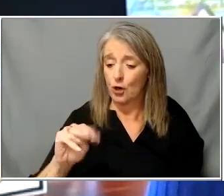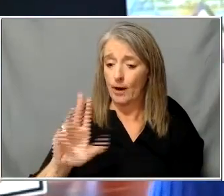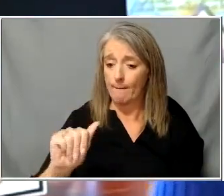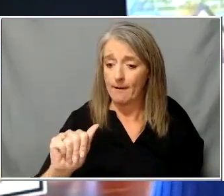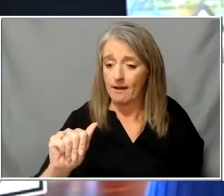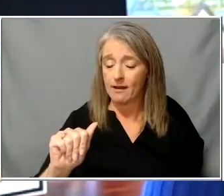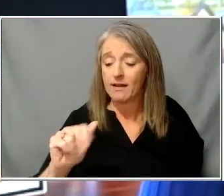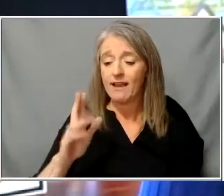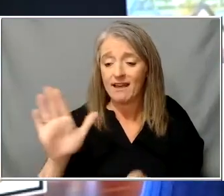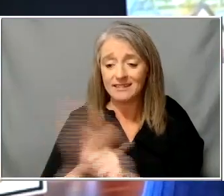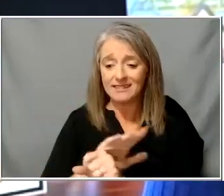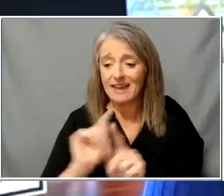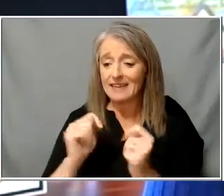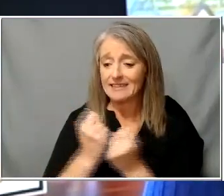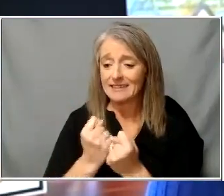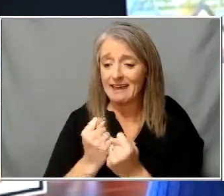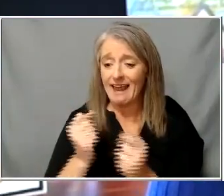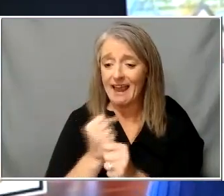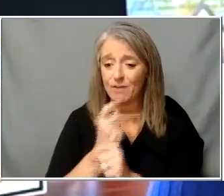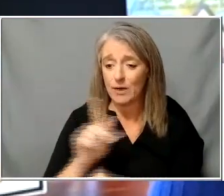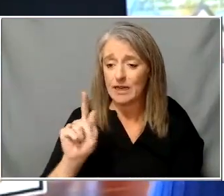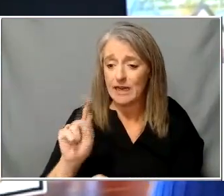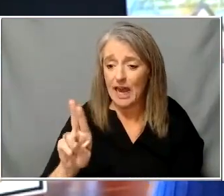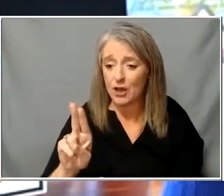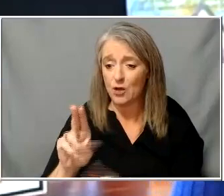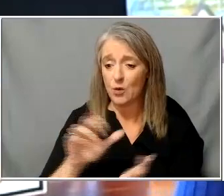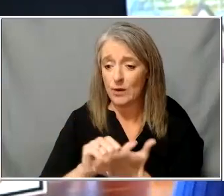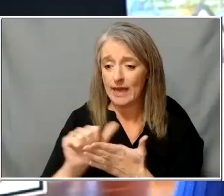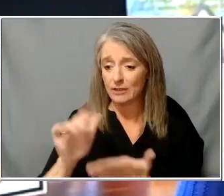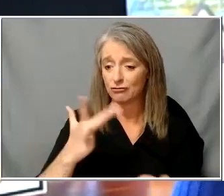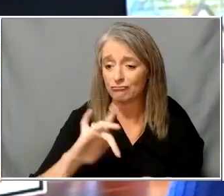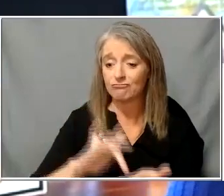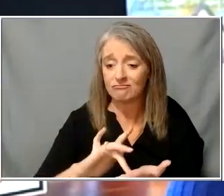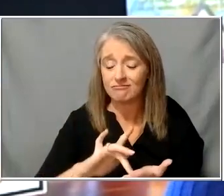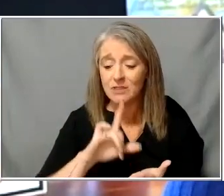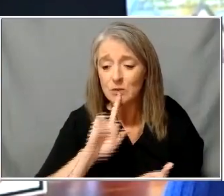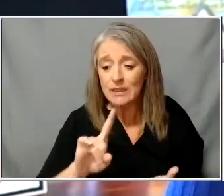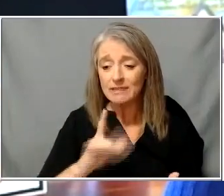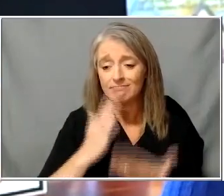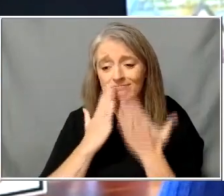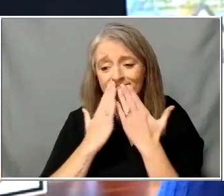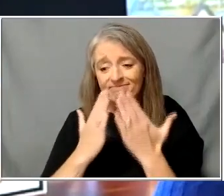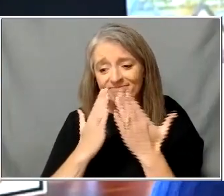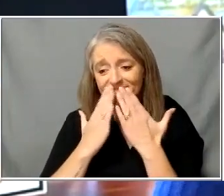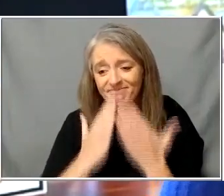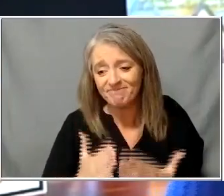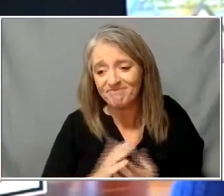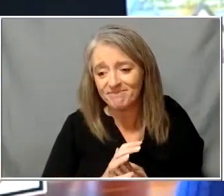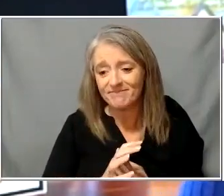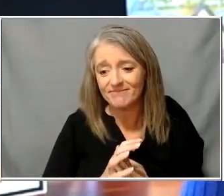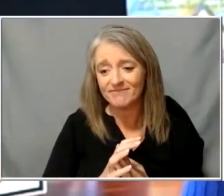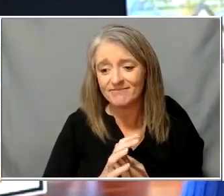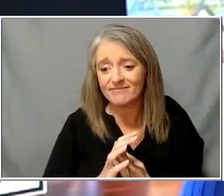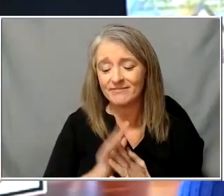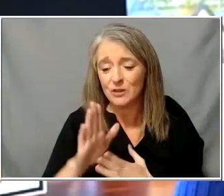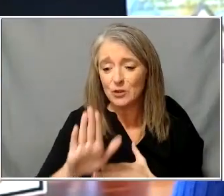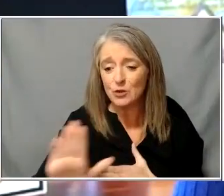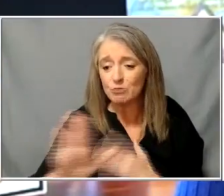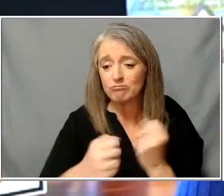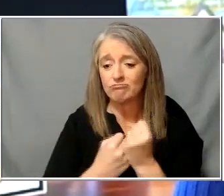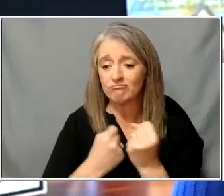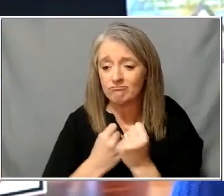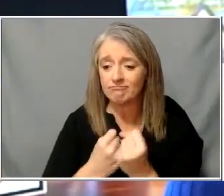and everybody there at the KU Cancer Center. And I'm just grateful to be in your hands.